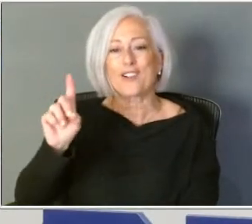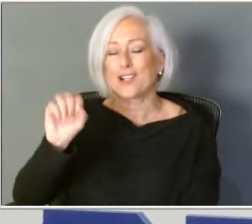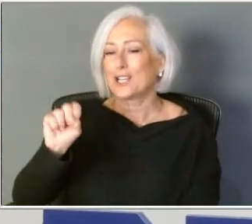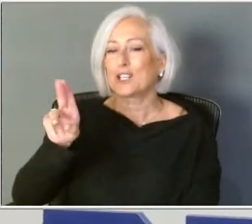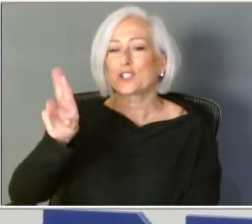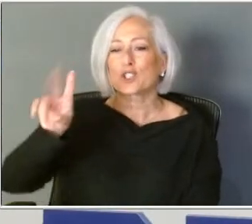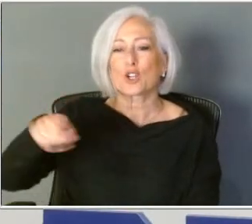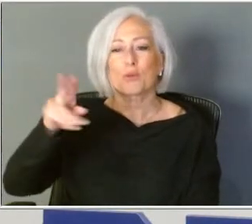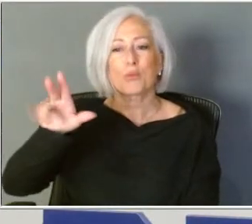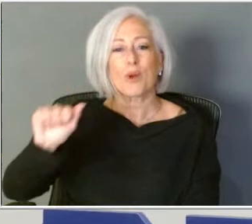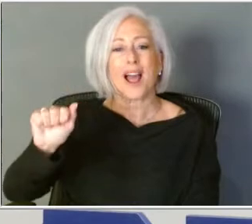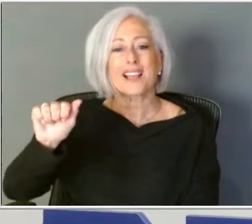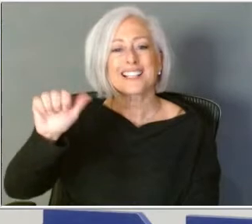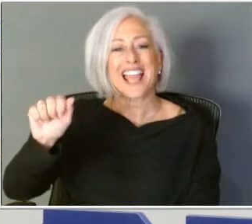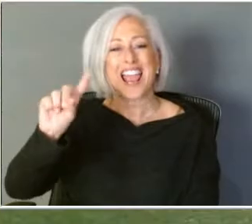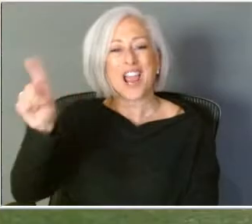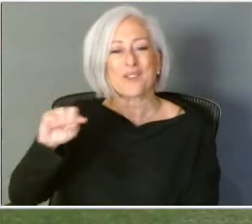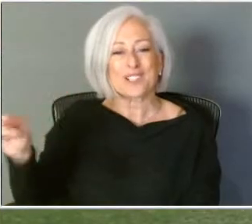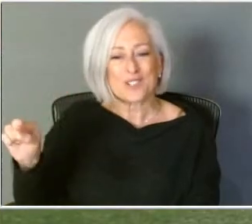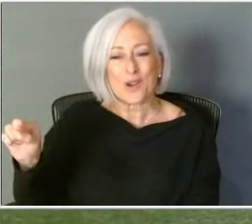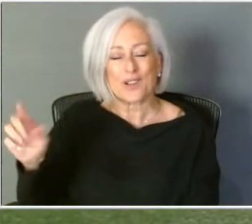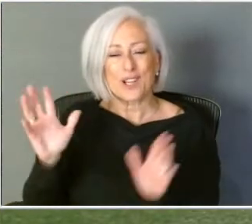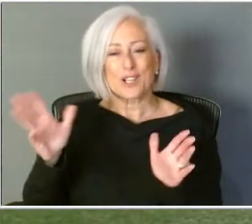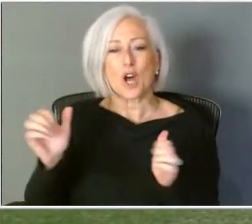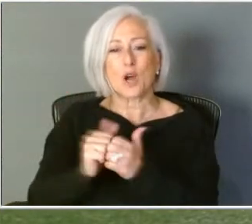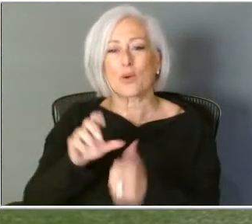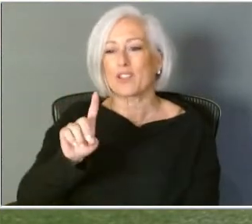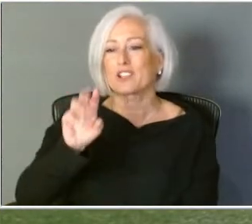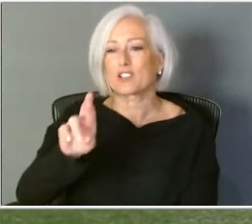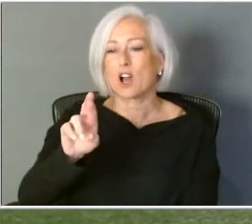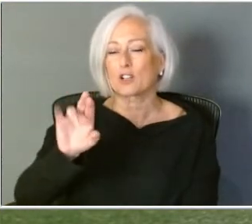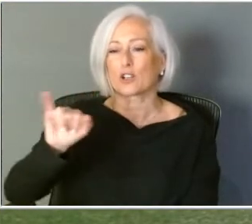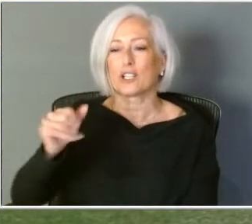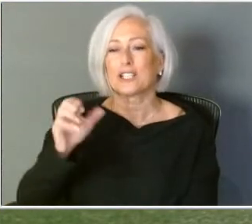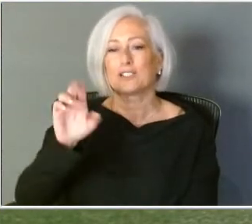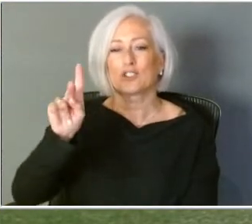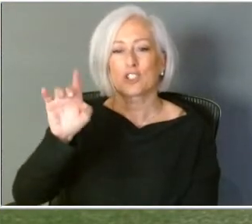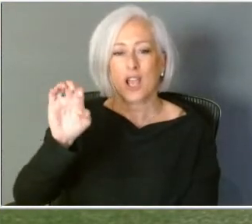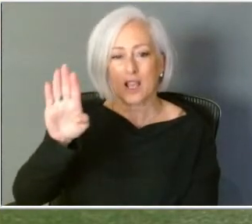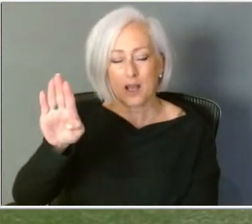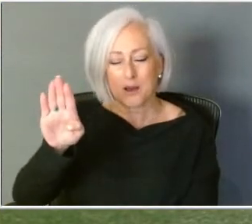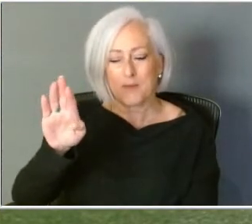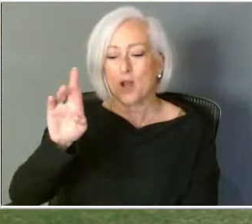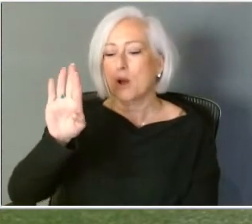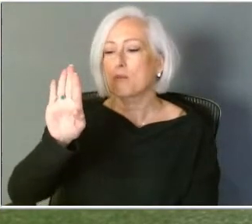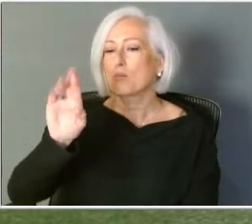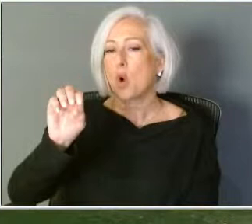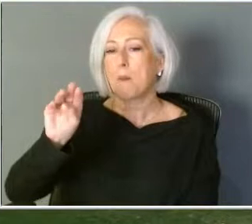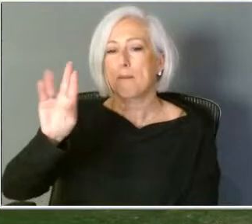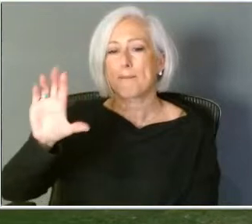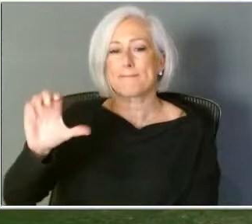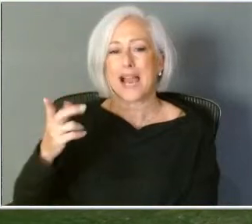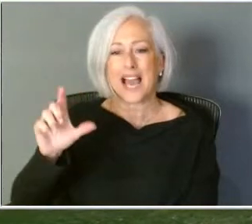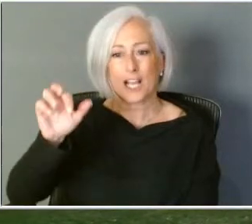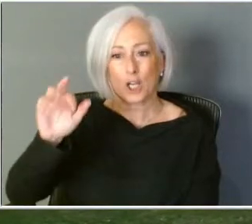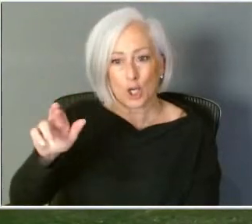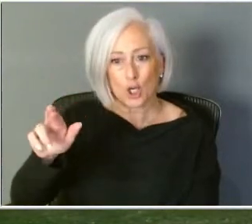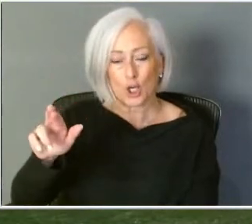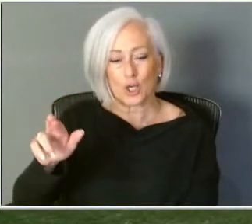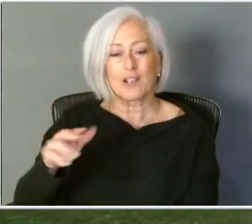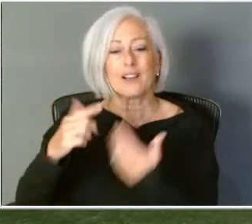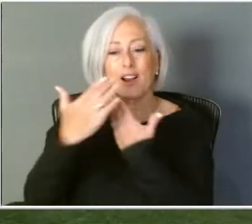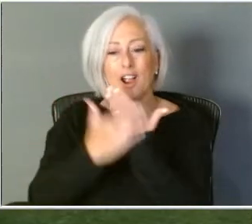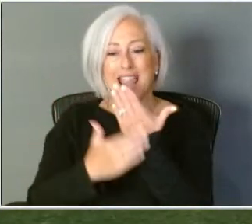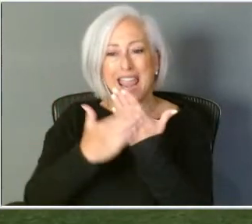talk with Dr. Jake Brumbacher, a hand surgeon and team physician for the Kansas City Royals. Then And coming up on Friday, we're going to be talking with the head